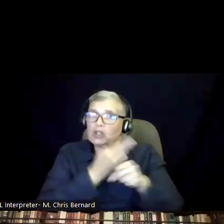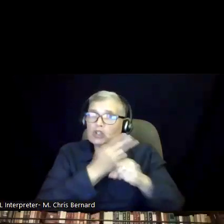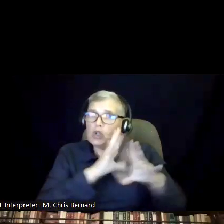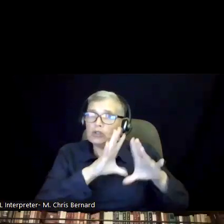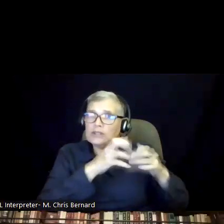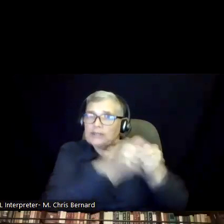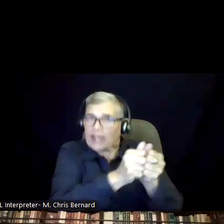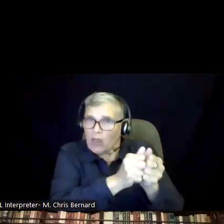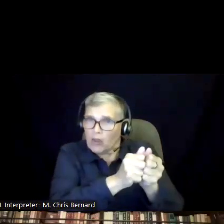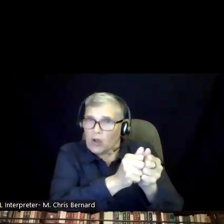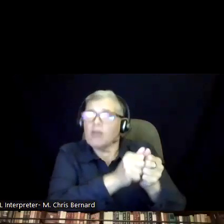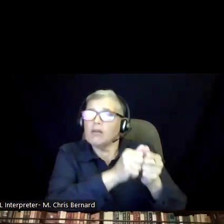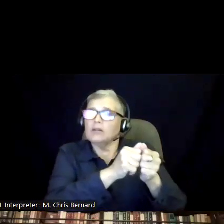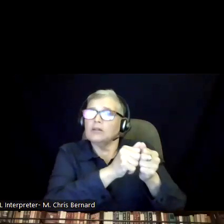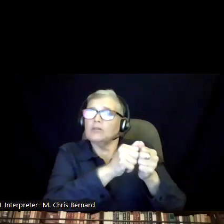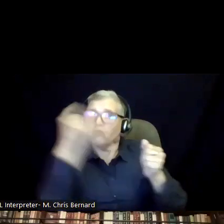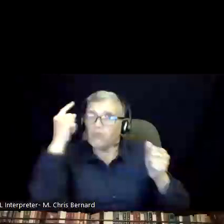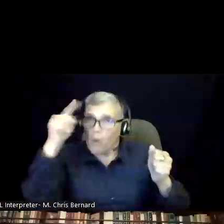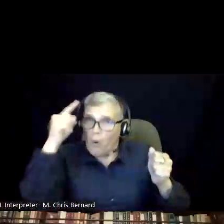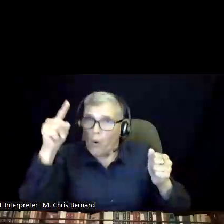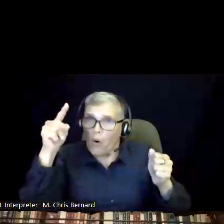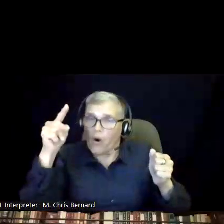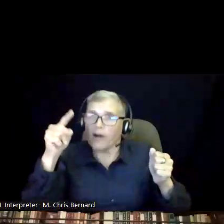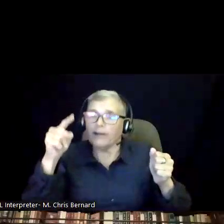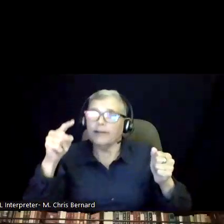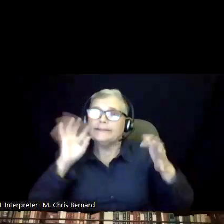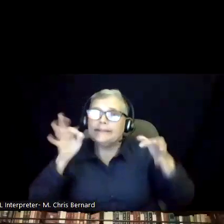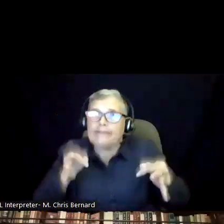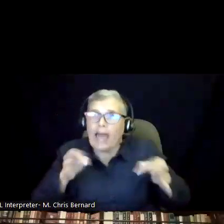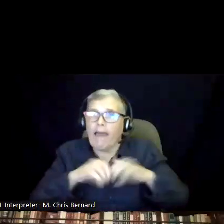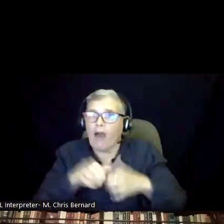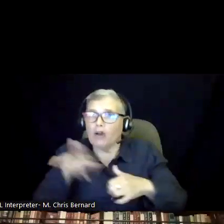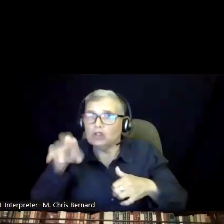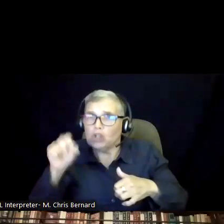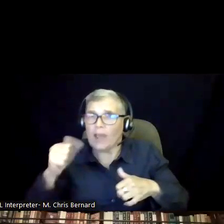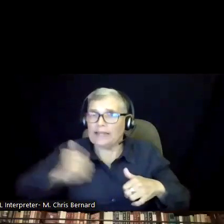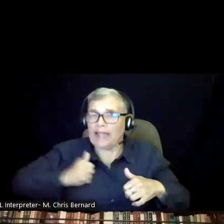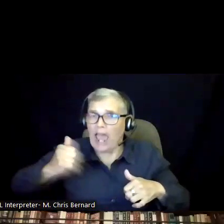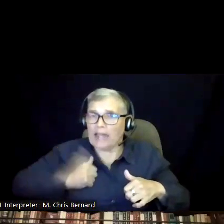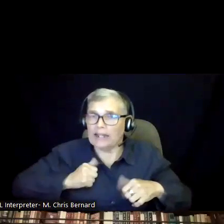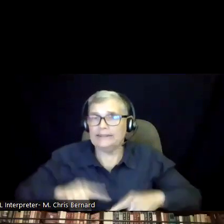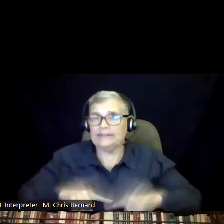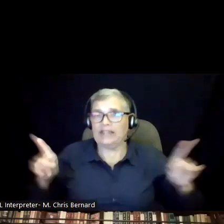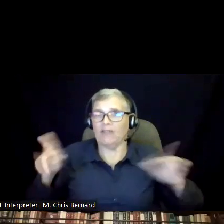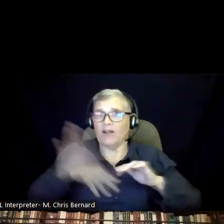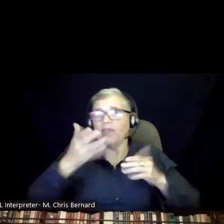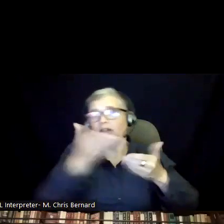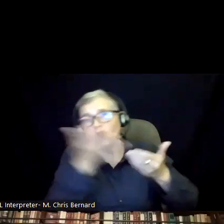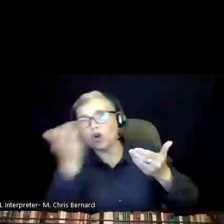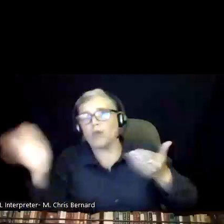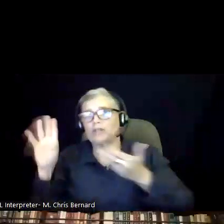simply using it to say how the United States and Canada are different than the rest of the world and how they go about wildlife